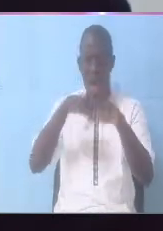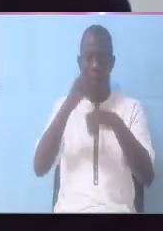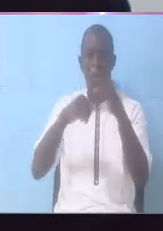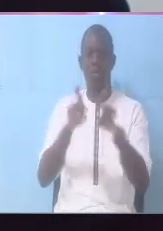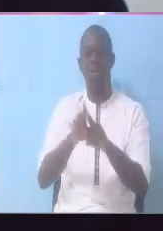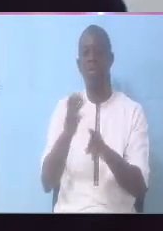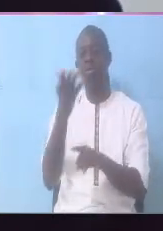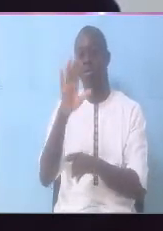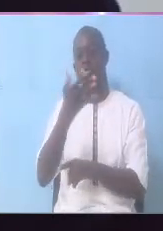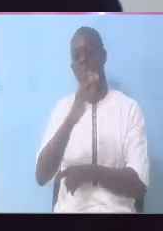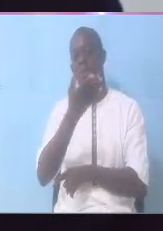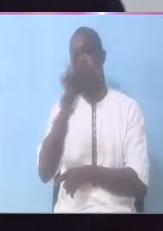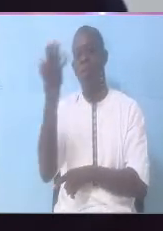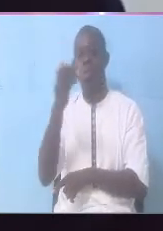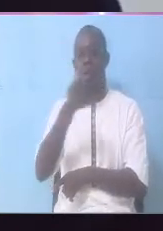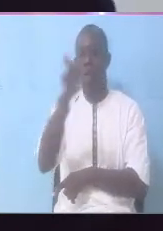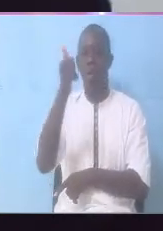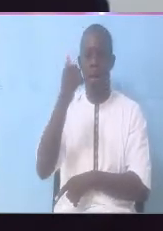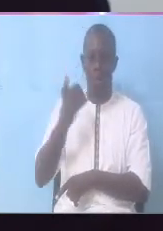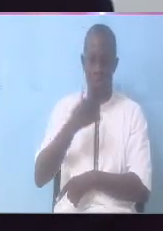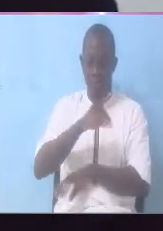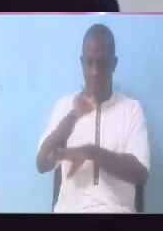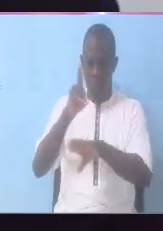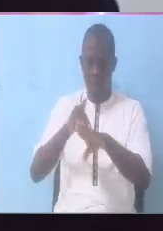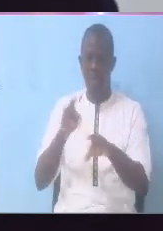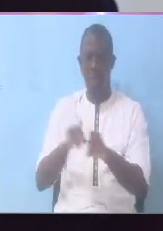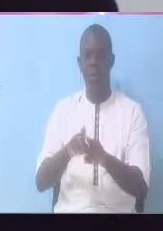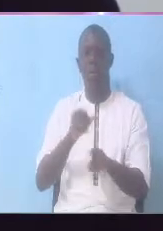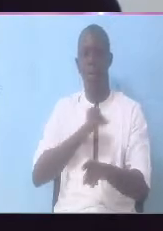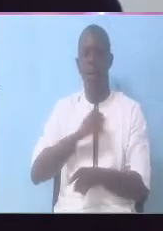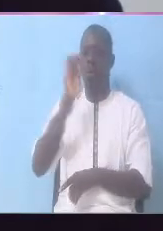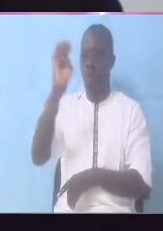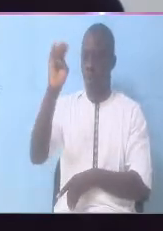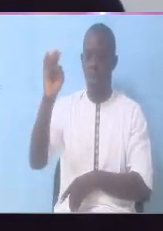along, it had happened today. There's a coup plot back home.